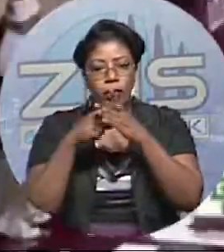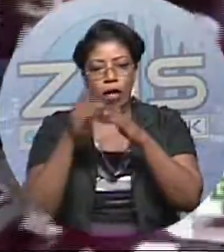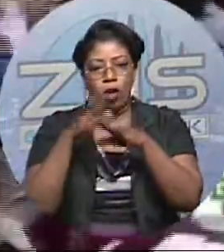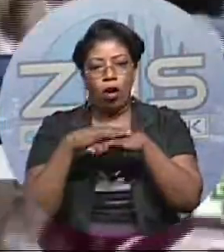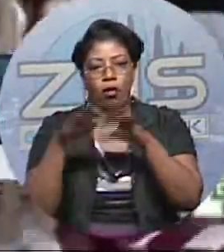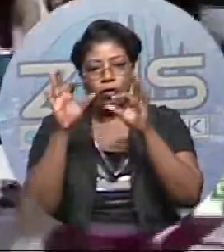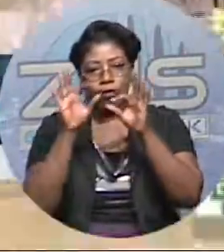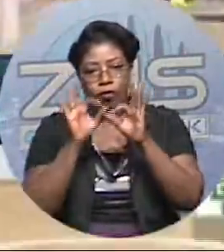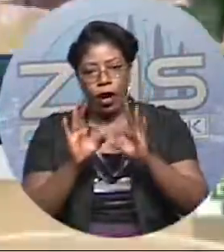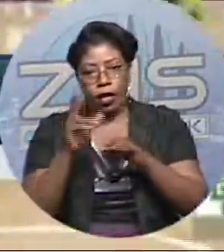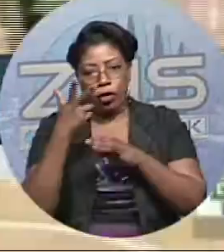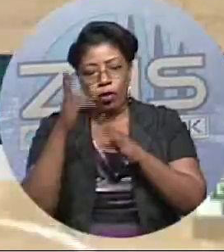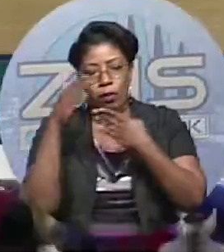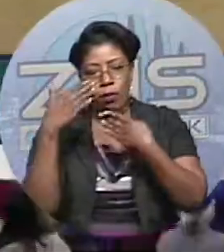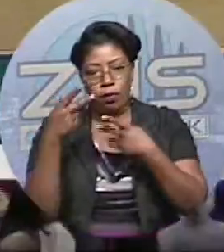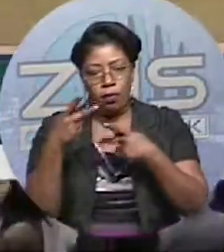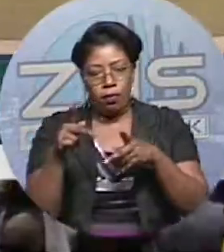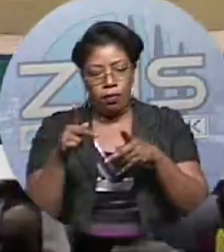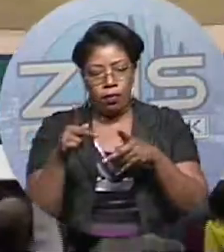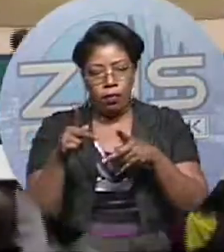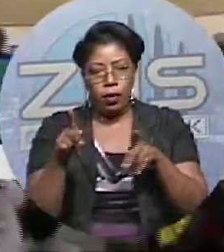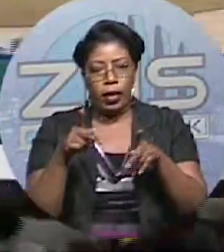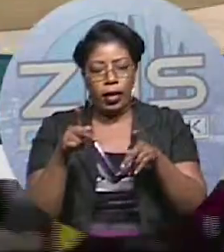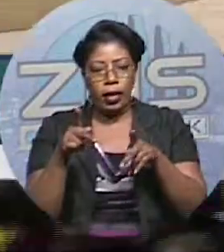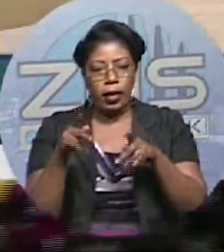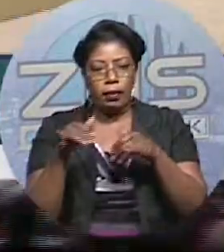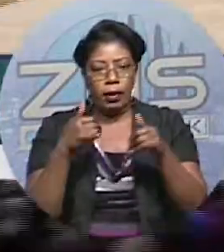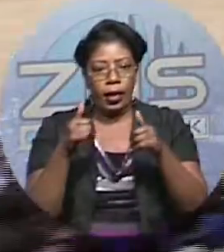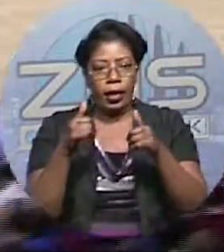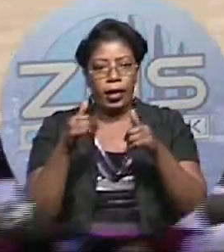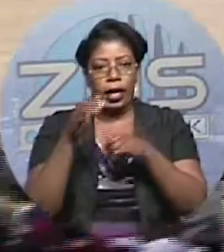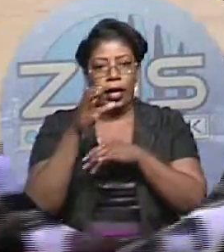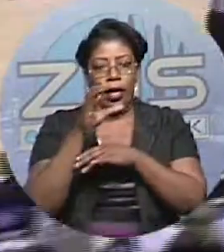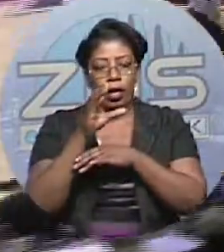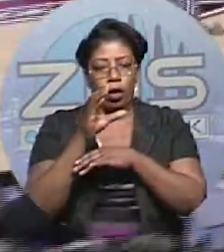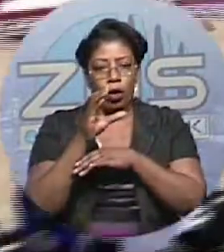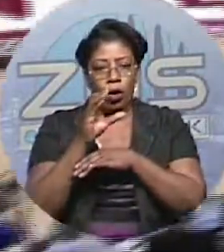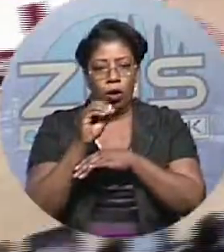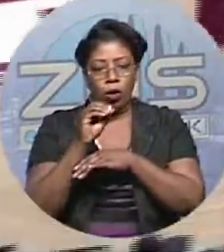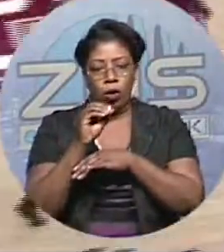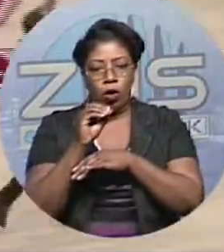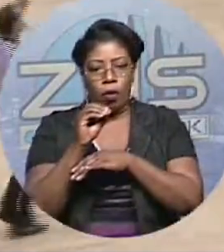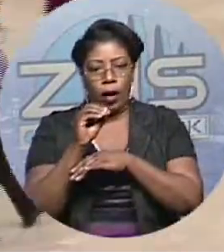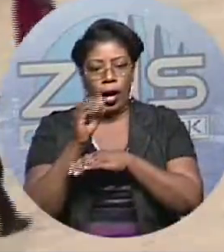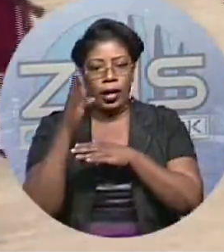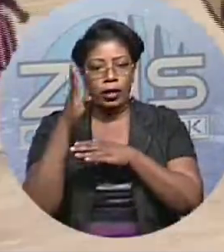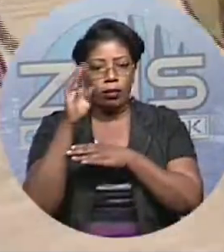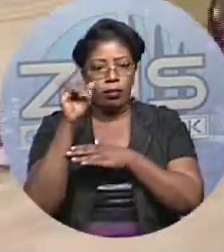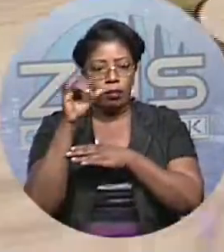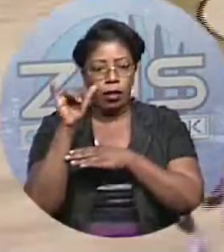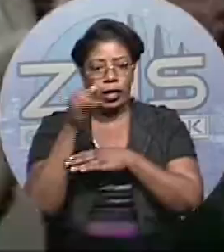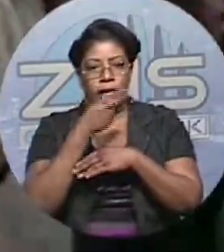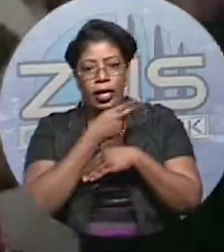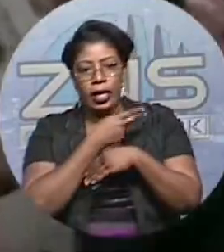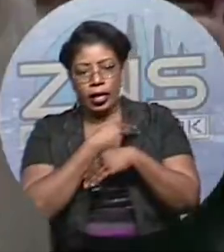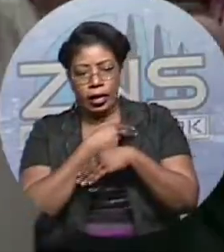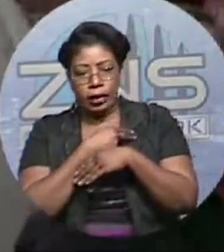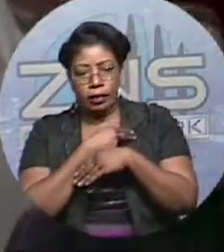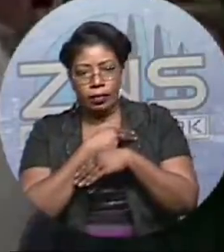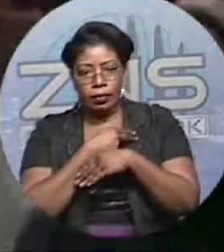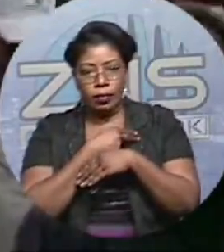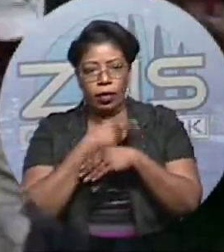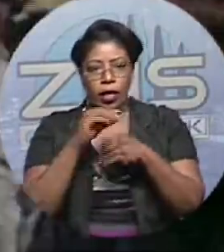Friday. Three Bahamians playing in the West region in Oklahoma City. Buddy Hield and the number 2 Oklahoma Sooners square off against